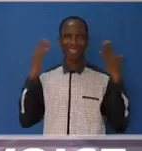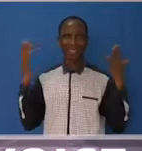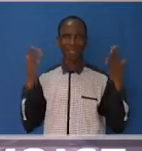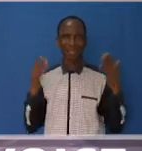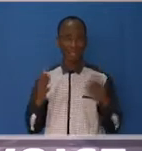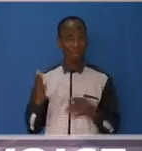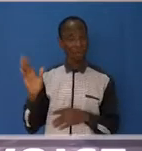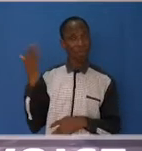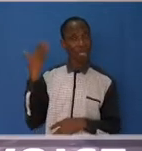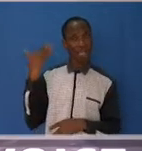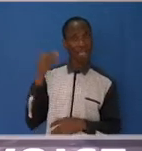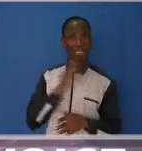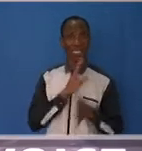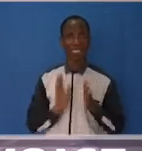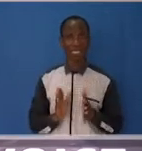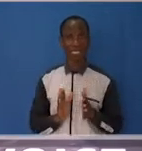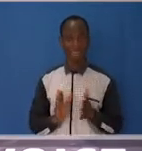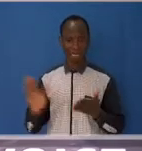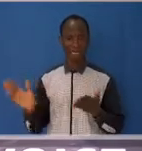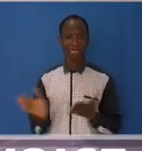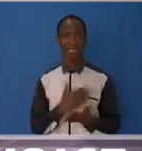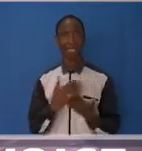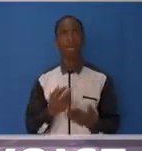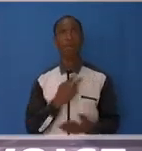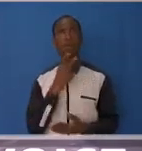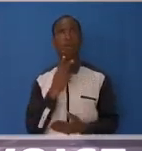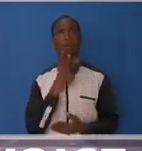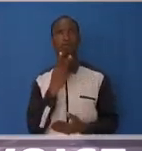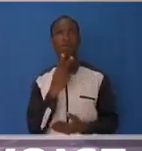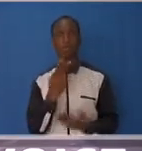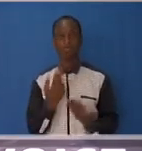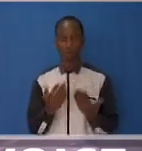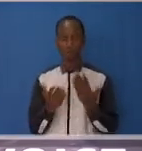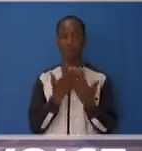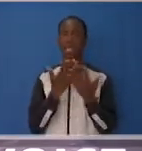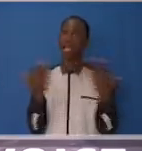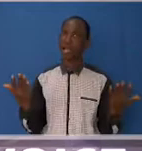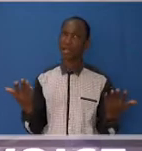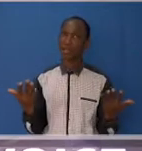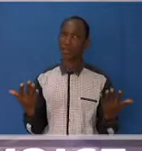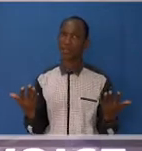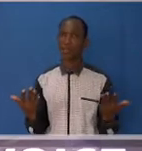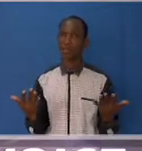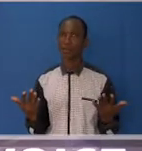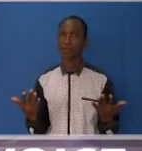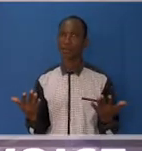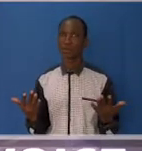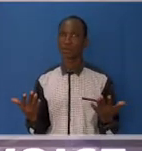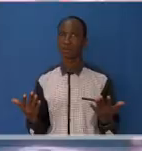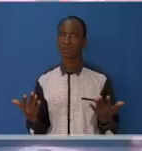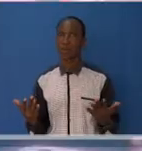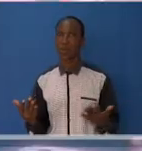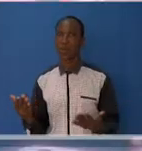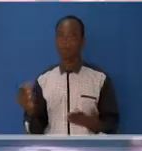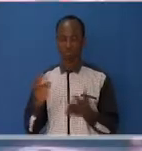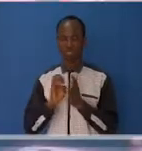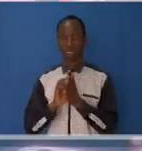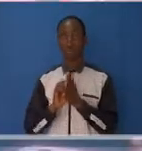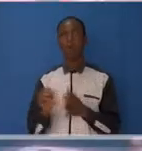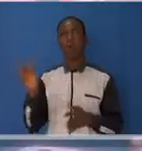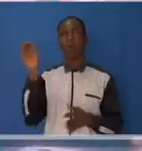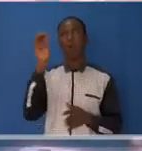ma eto dwom akasa wo enwum bi te se obone hunya nsantem oto no eye